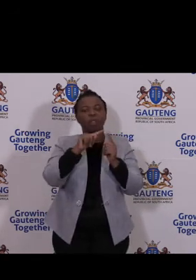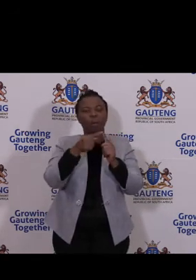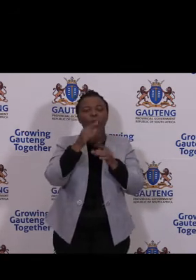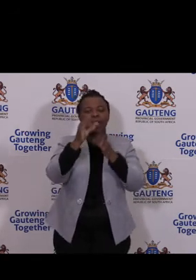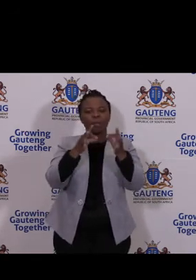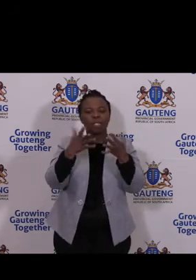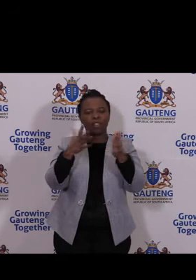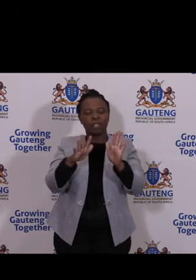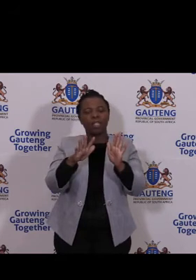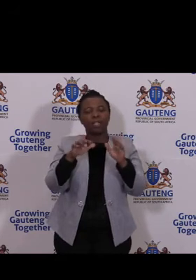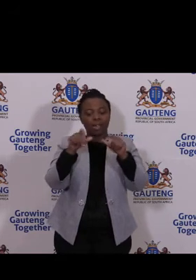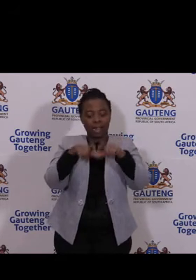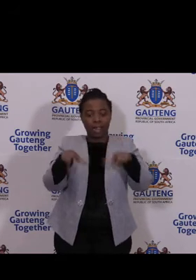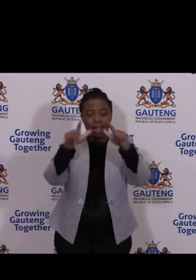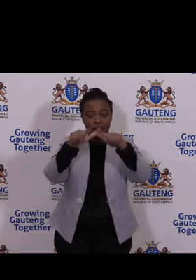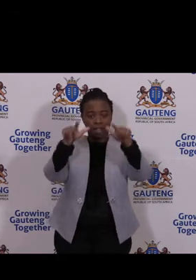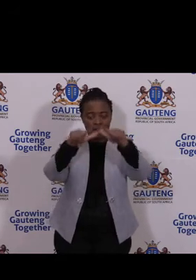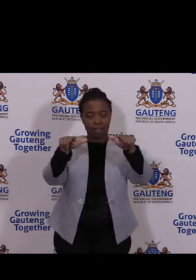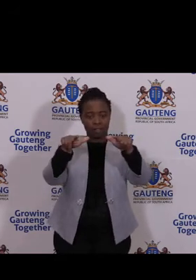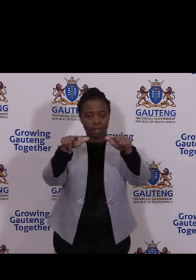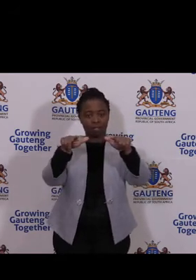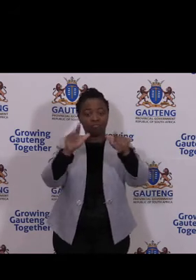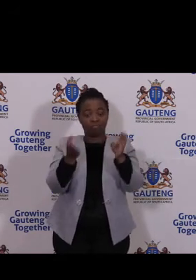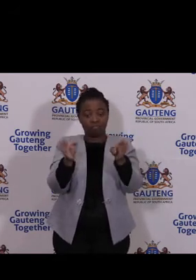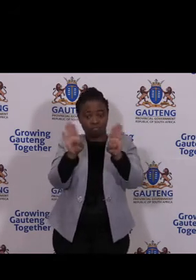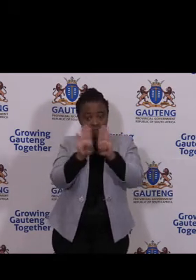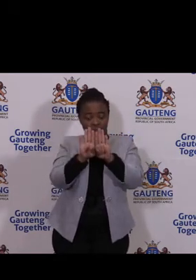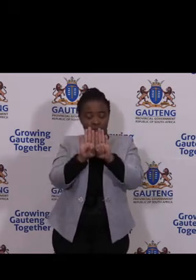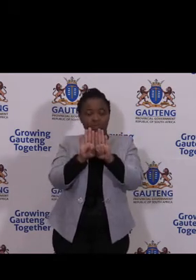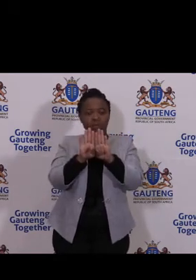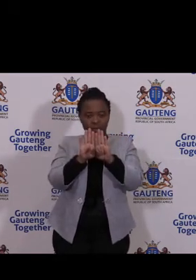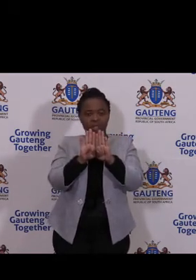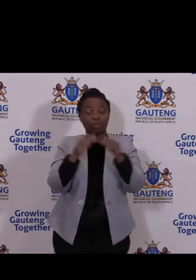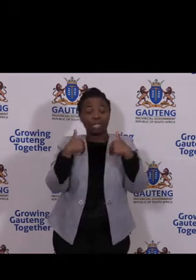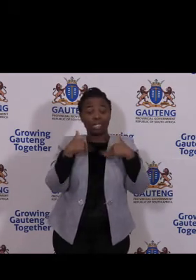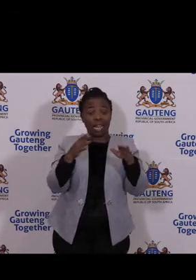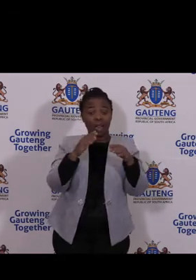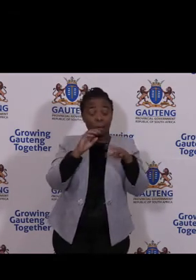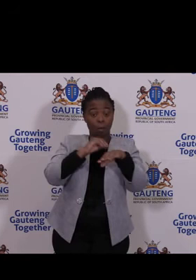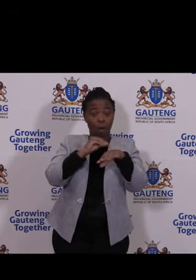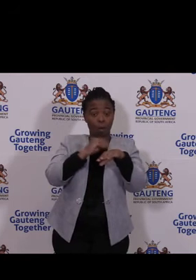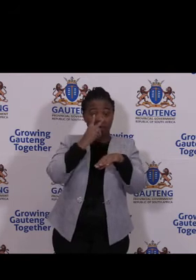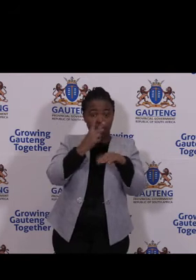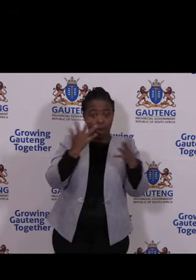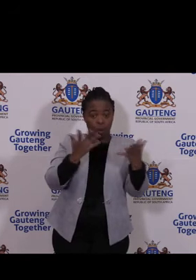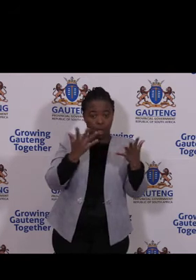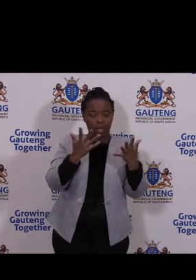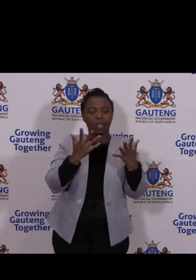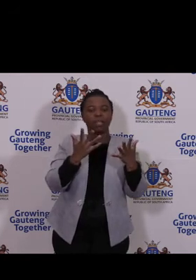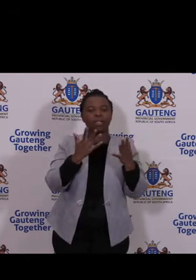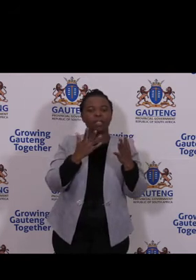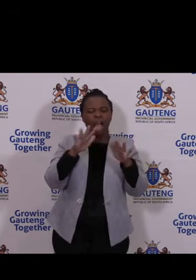you'll see the levels of the lockdown and where we started to see a problem. Averagely, we have had the highest